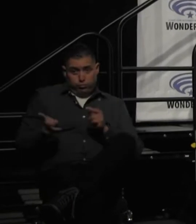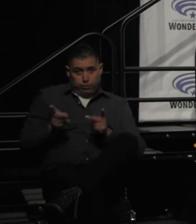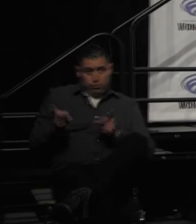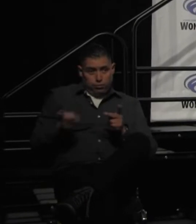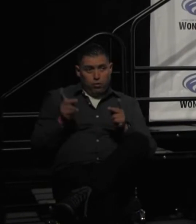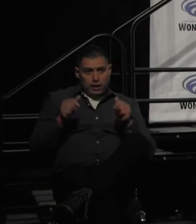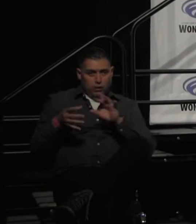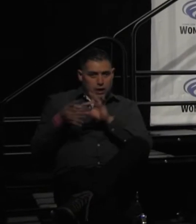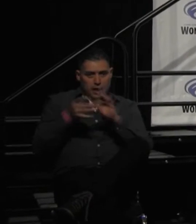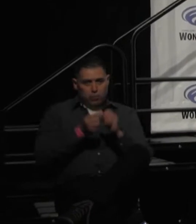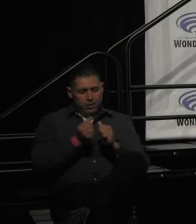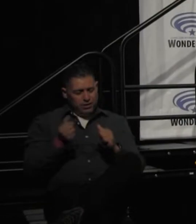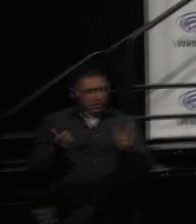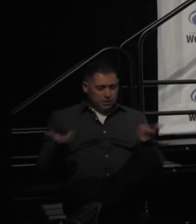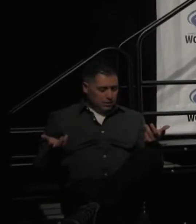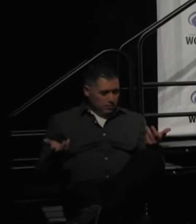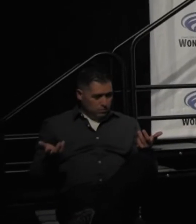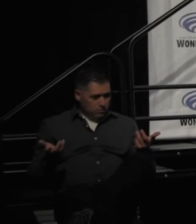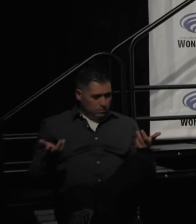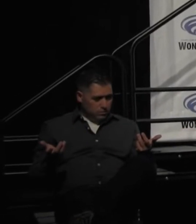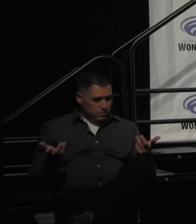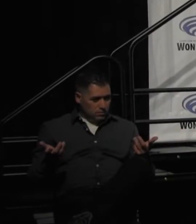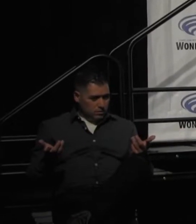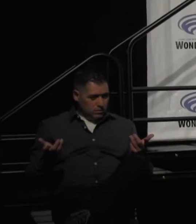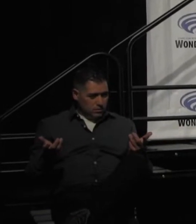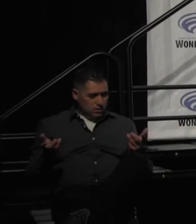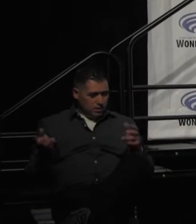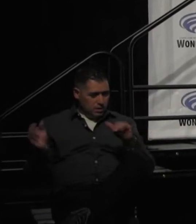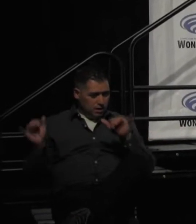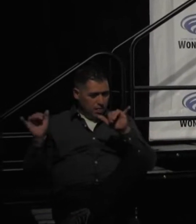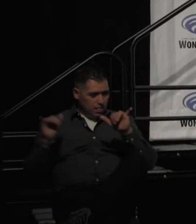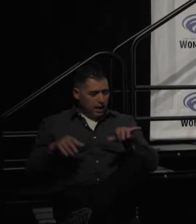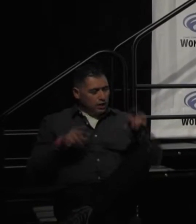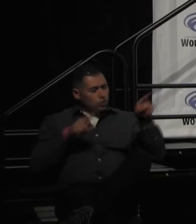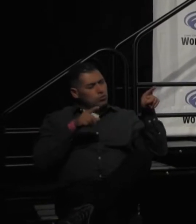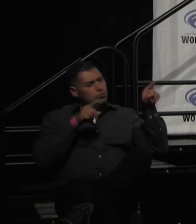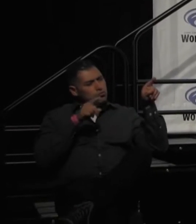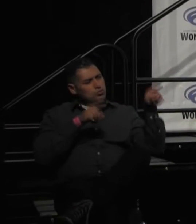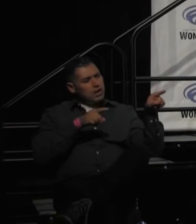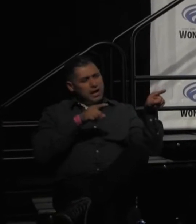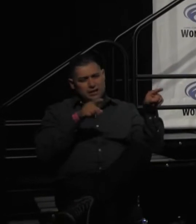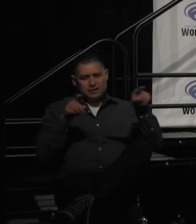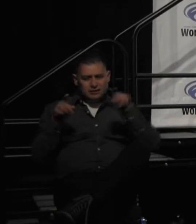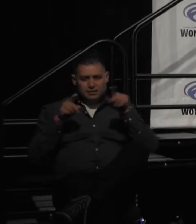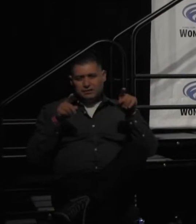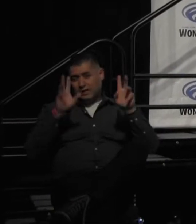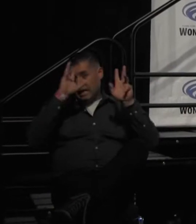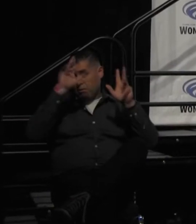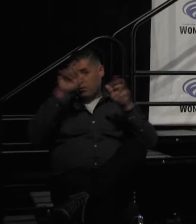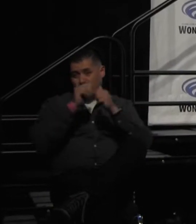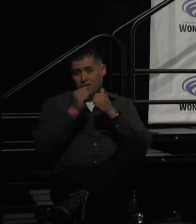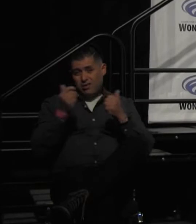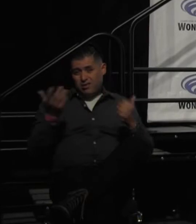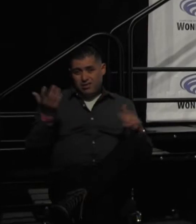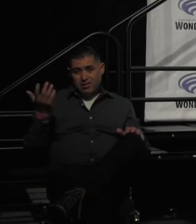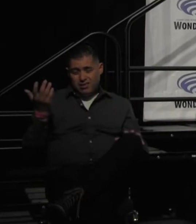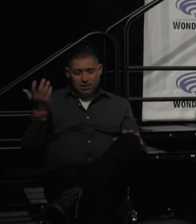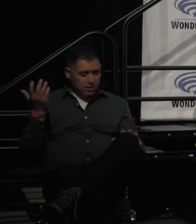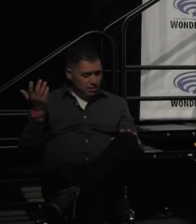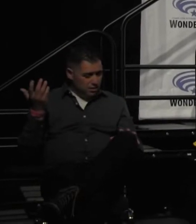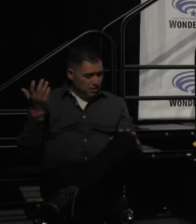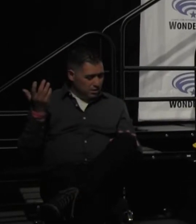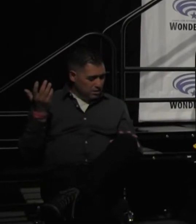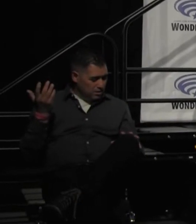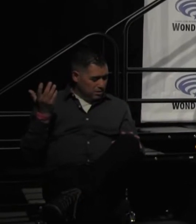can relate to. They're all like, you guys. And so we come up with Pedro Man character. Yeah, that's